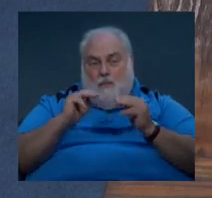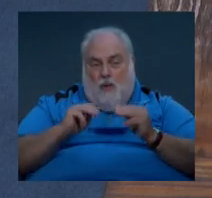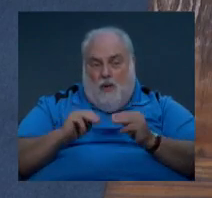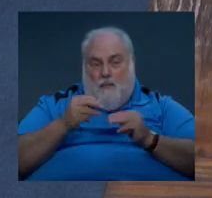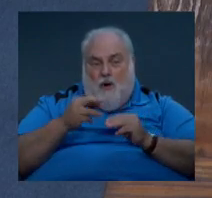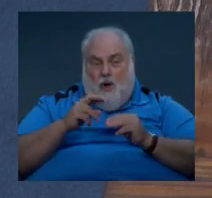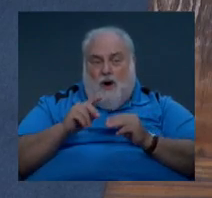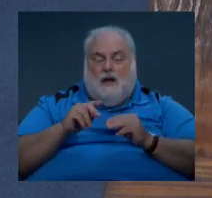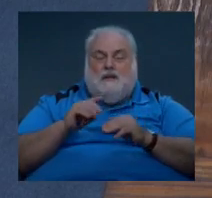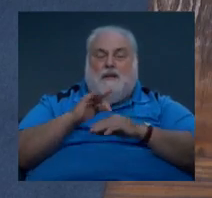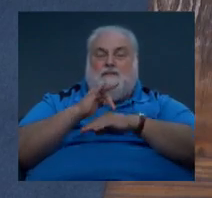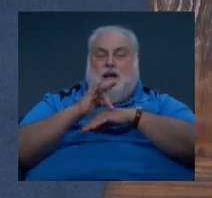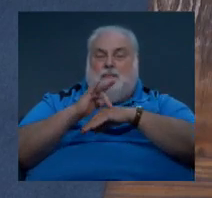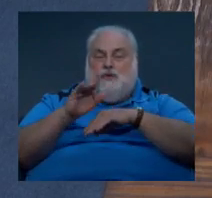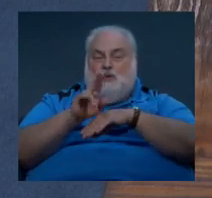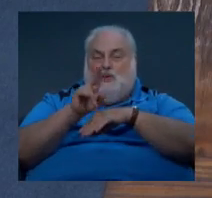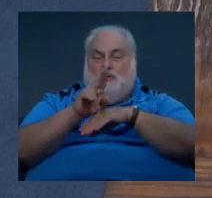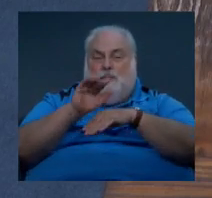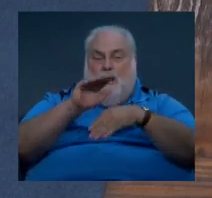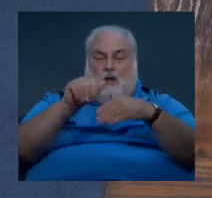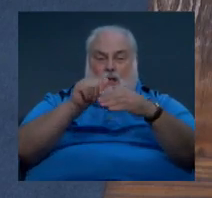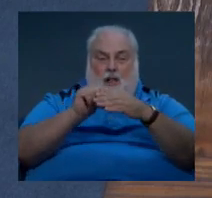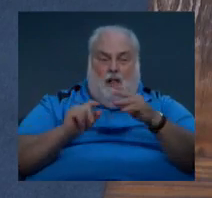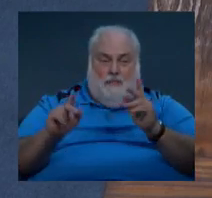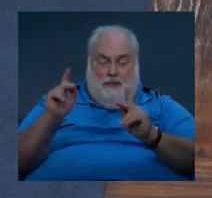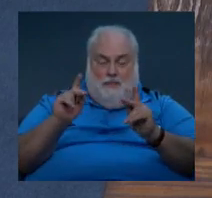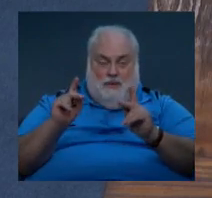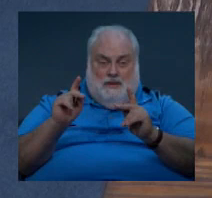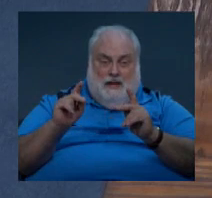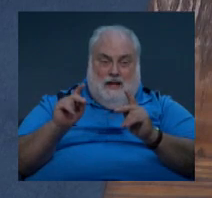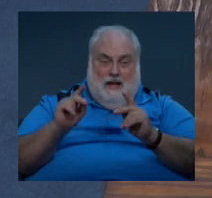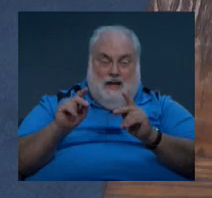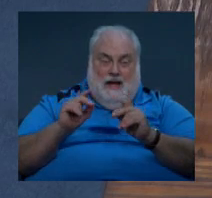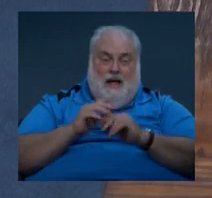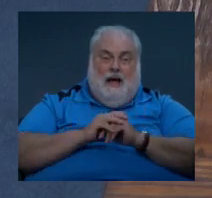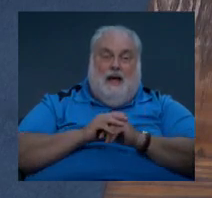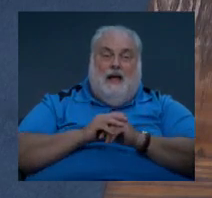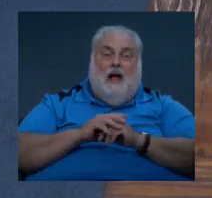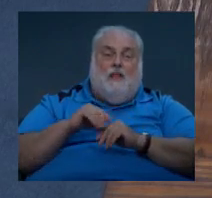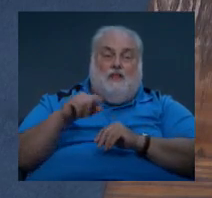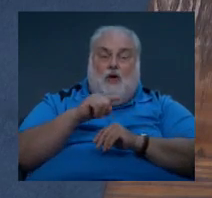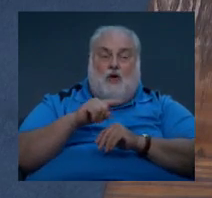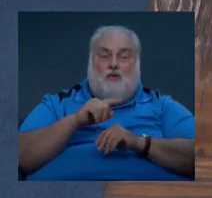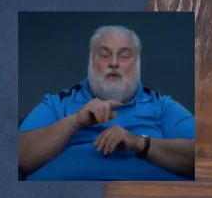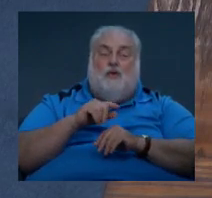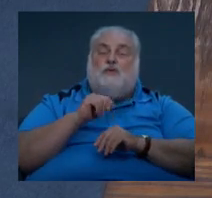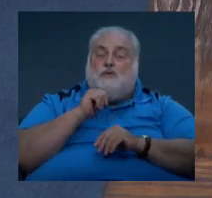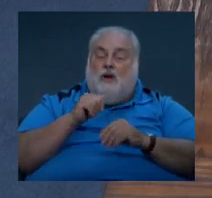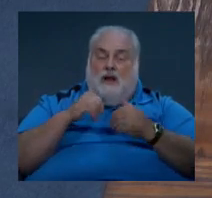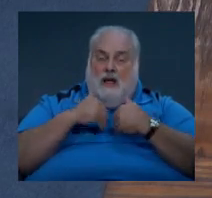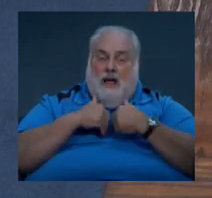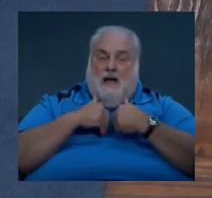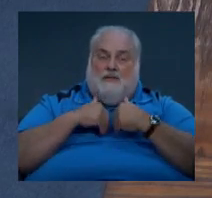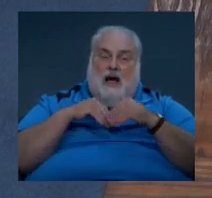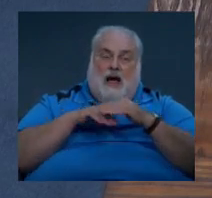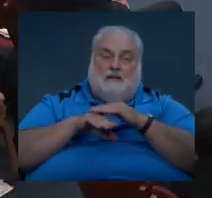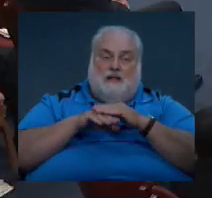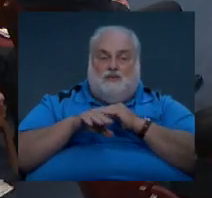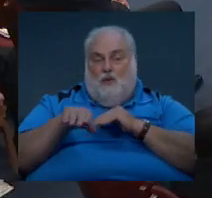all constituents, particularly, again, those in a part of the city who often don't have access. Thank